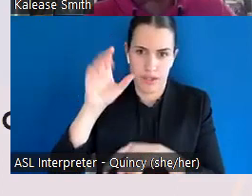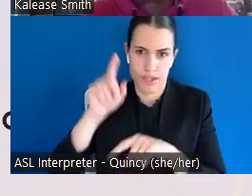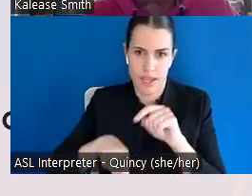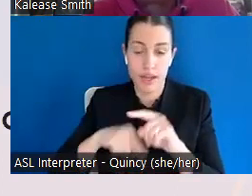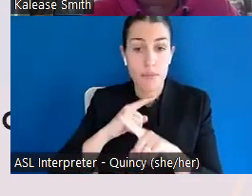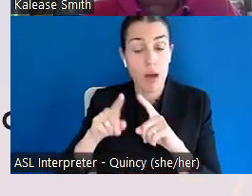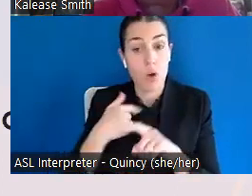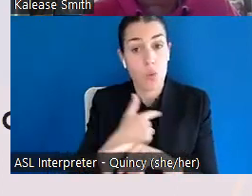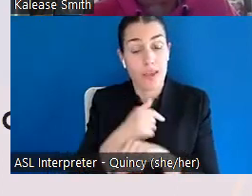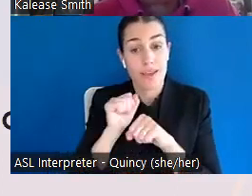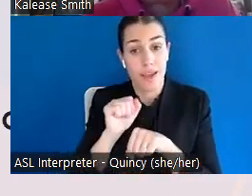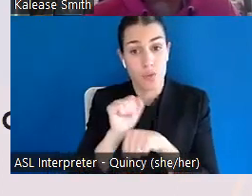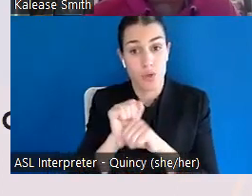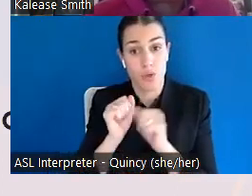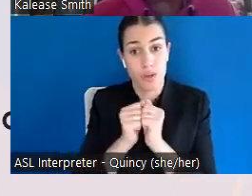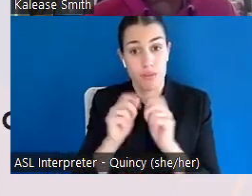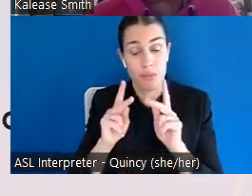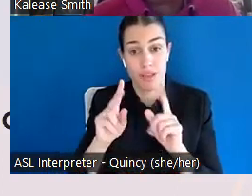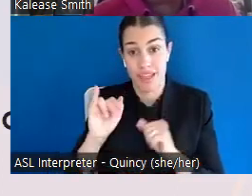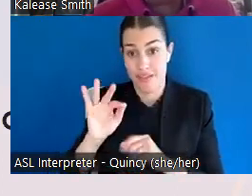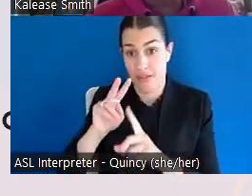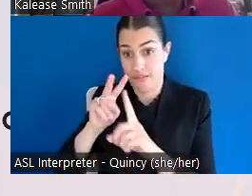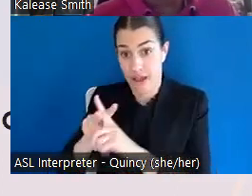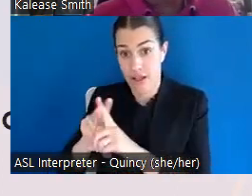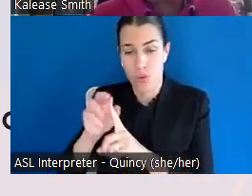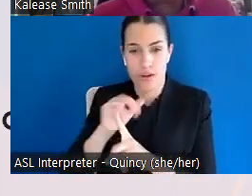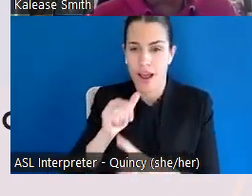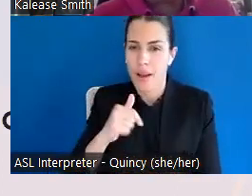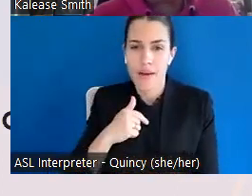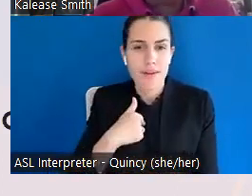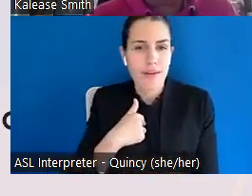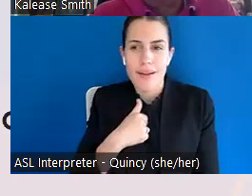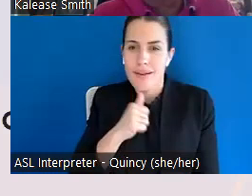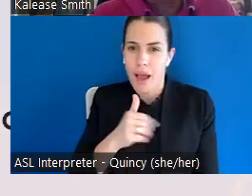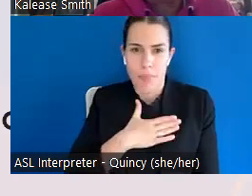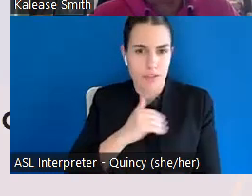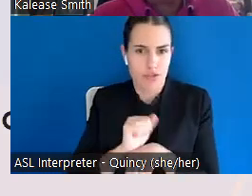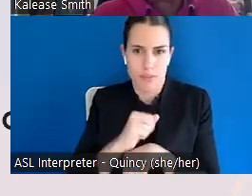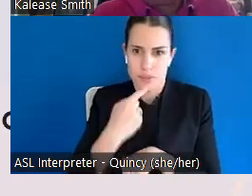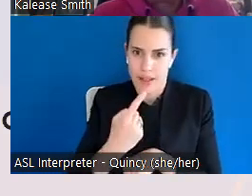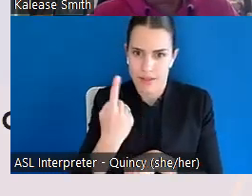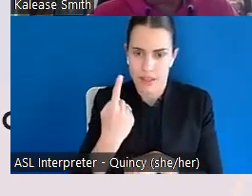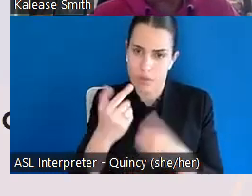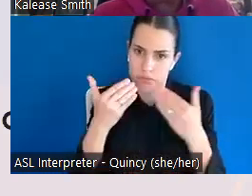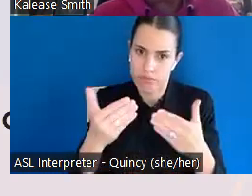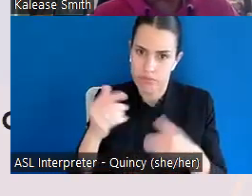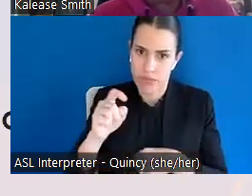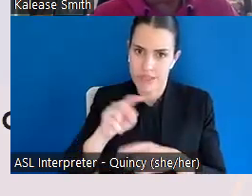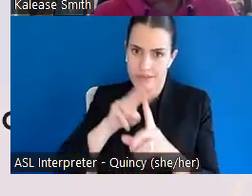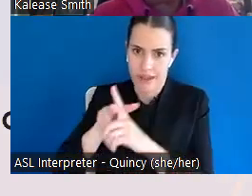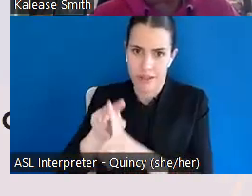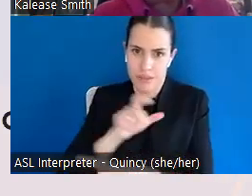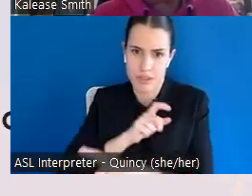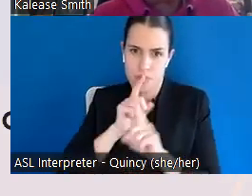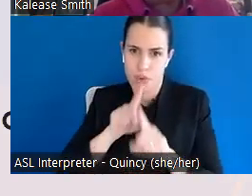individuals whether they file a police report or not. I always say it's not my job to tell somebody to file a police report. My job is to explain